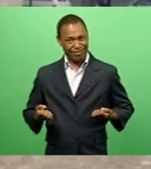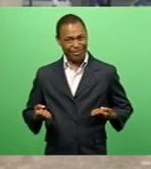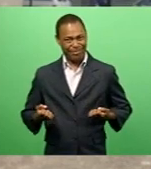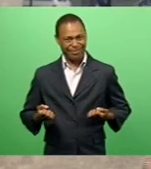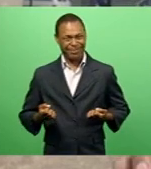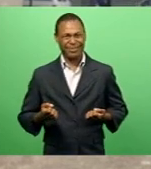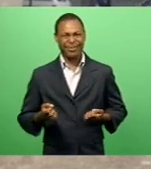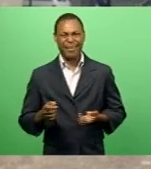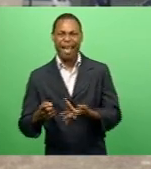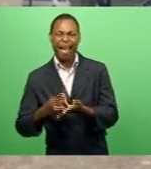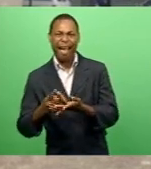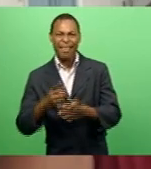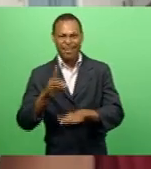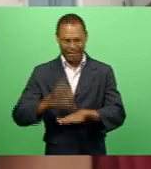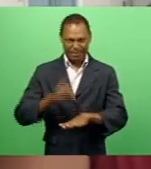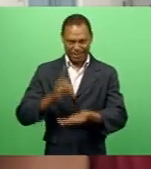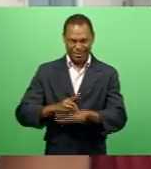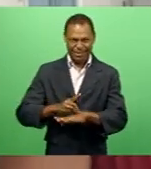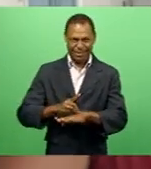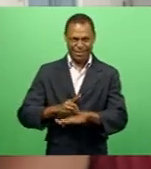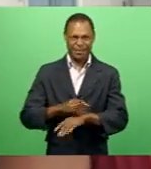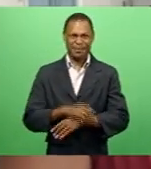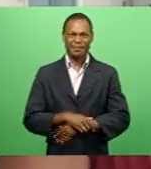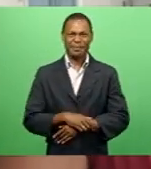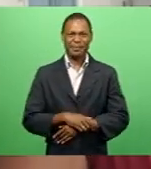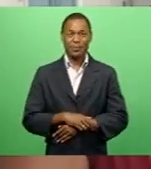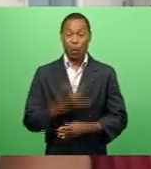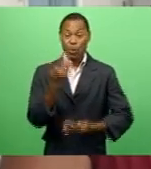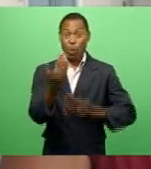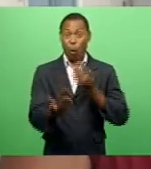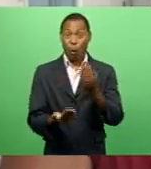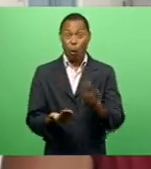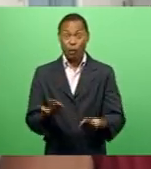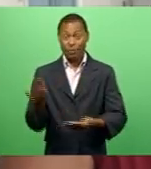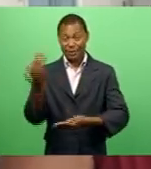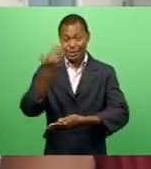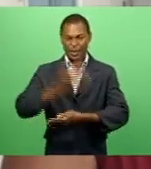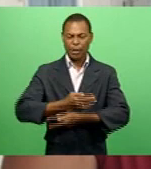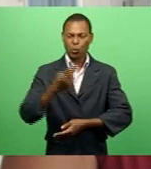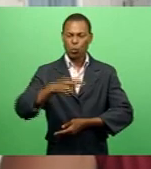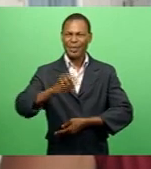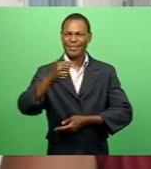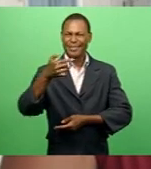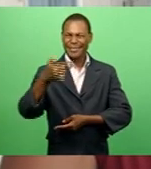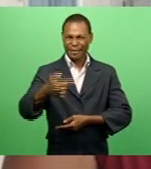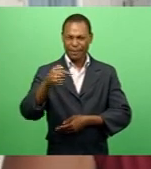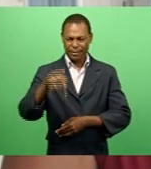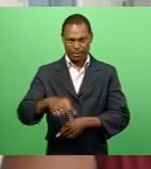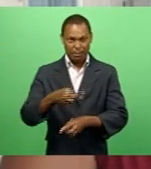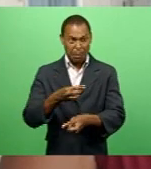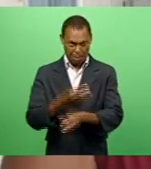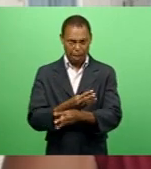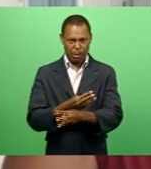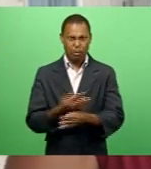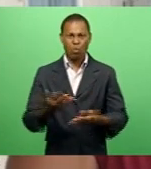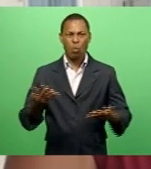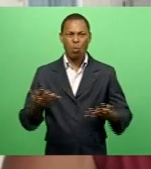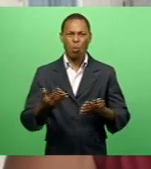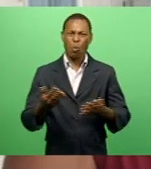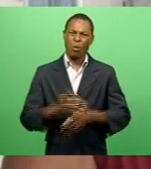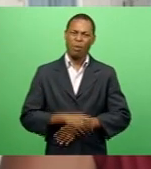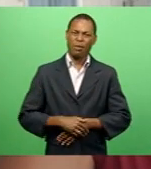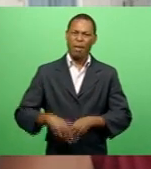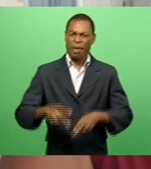disability to actually do that work. The awards night will be held on the 27th of this month at the FMF Gymnasium